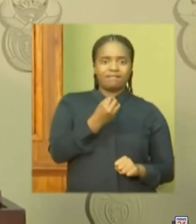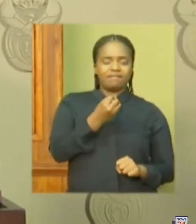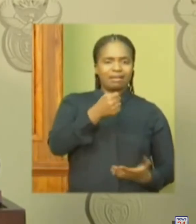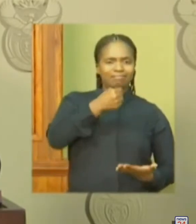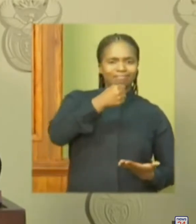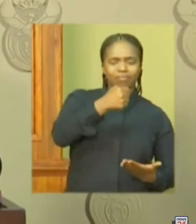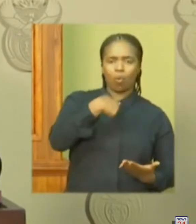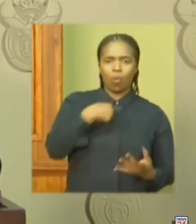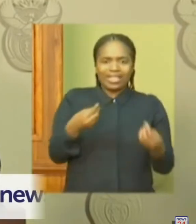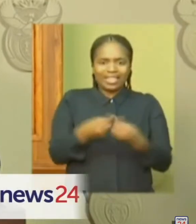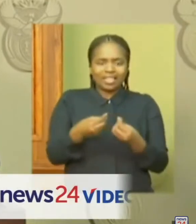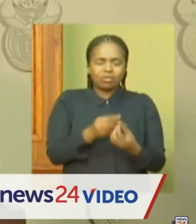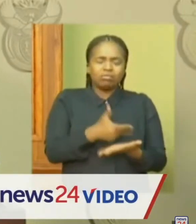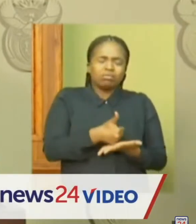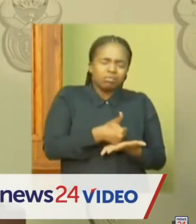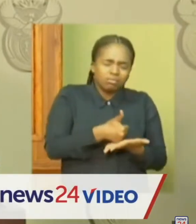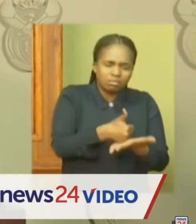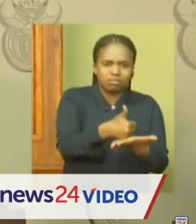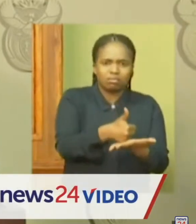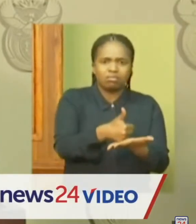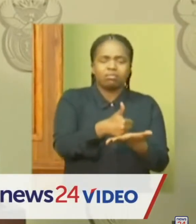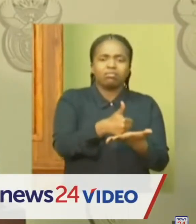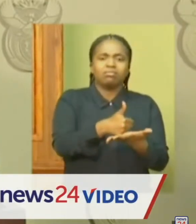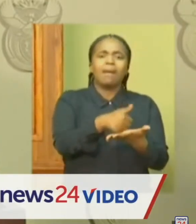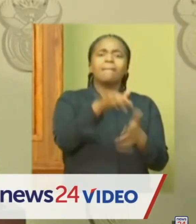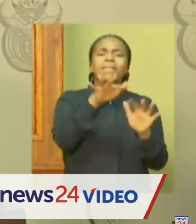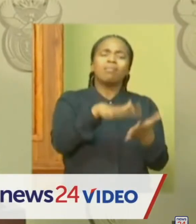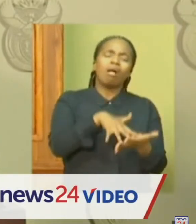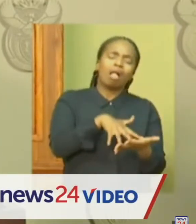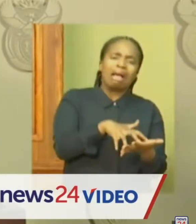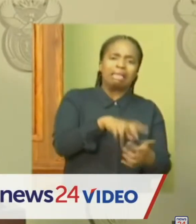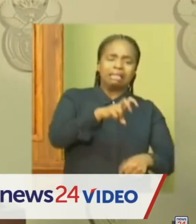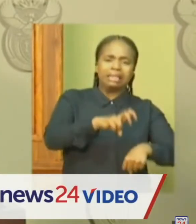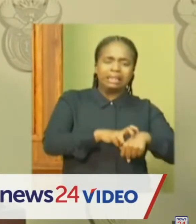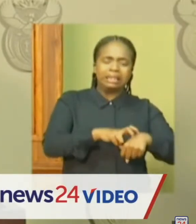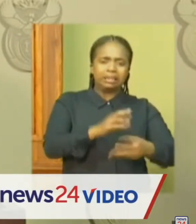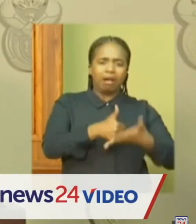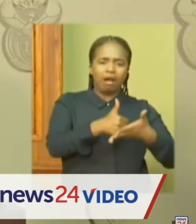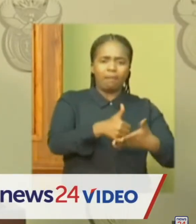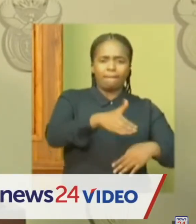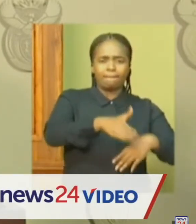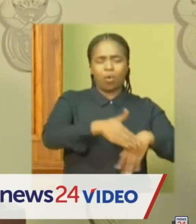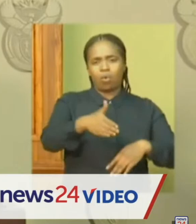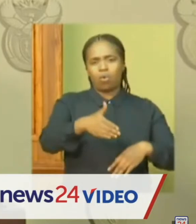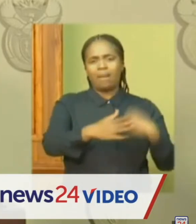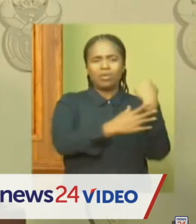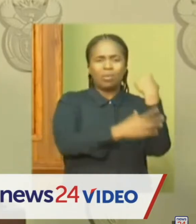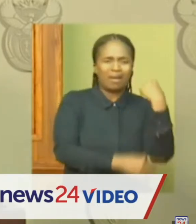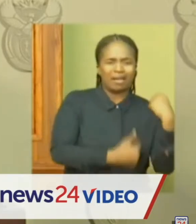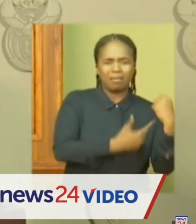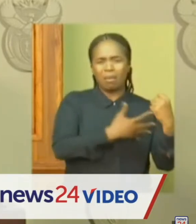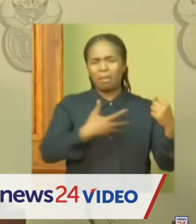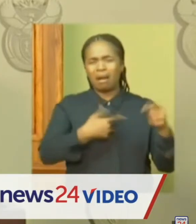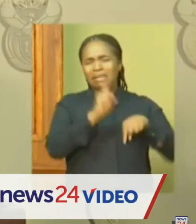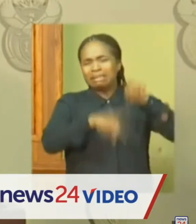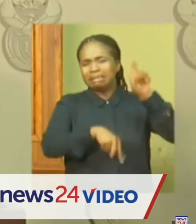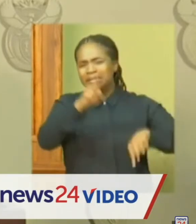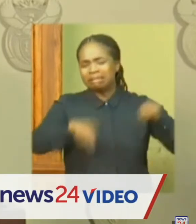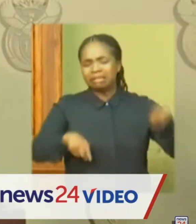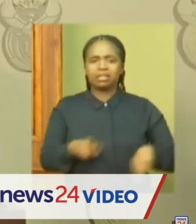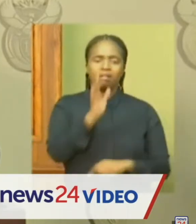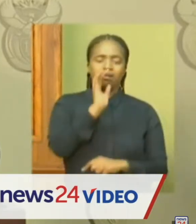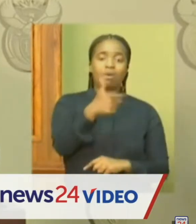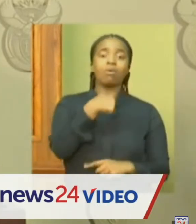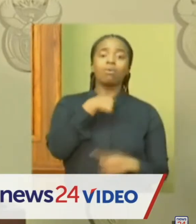the most vulnerable and to give the greatest support to those most in need. And we are also